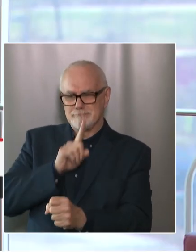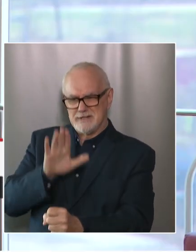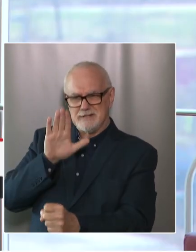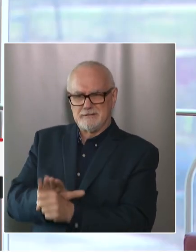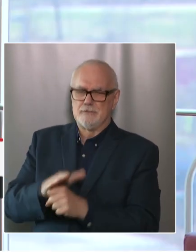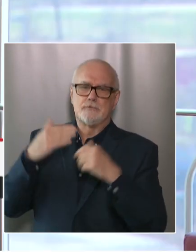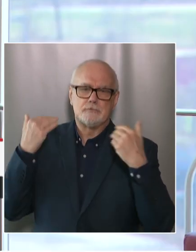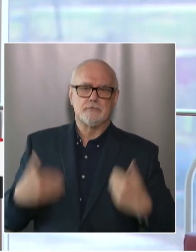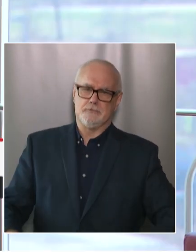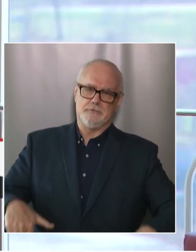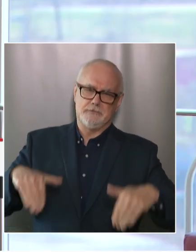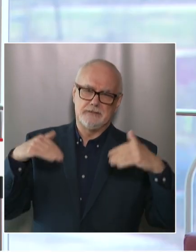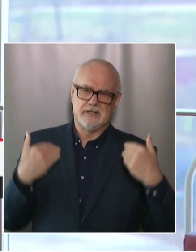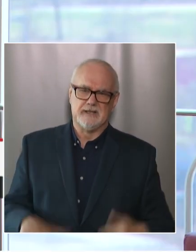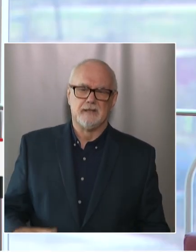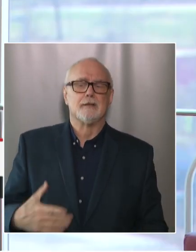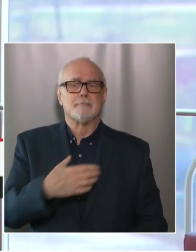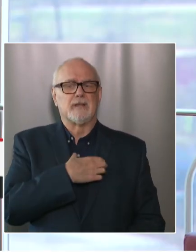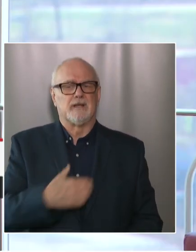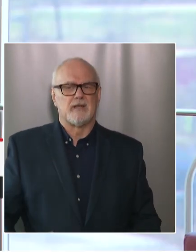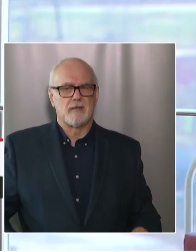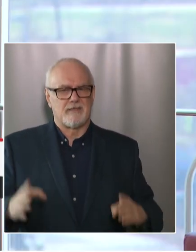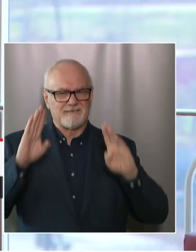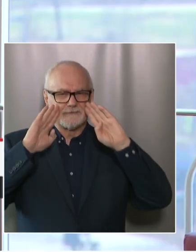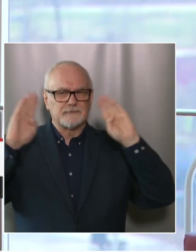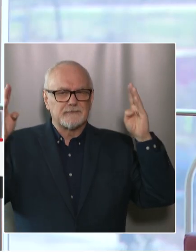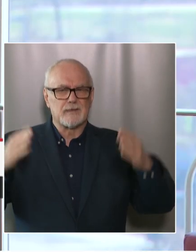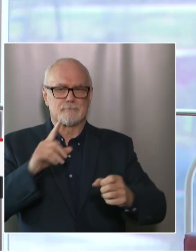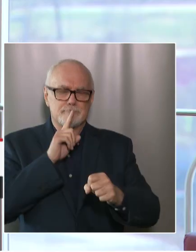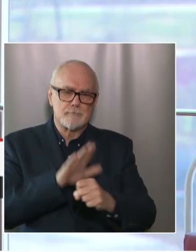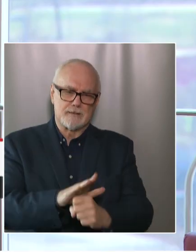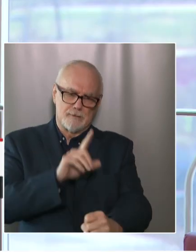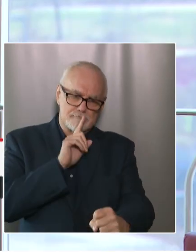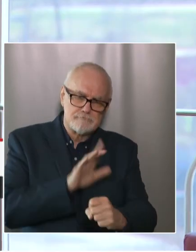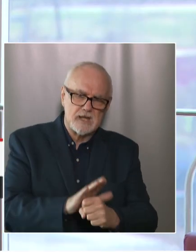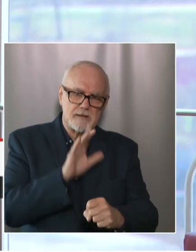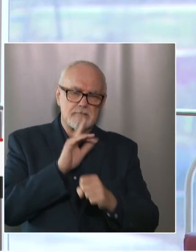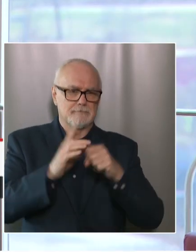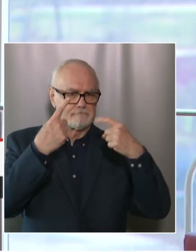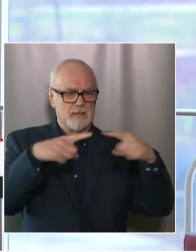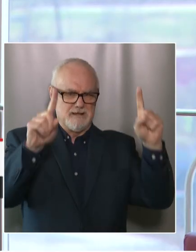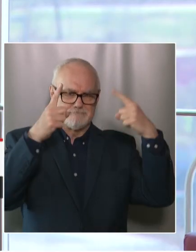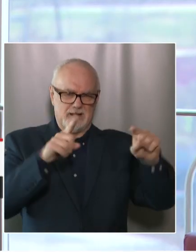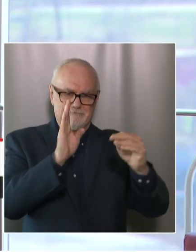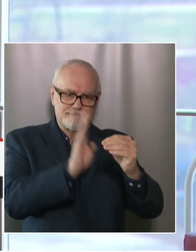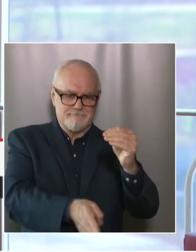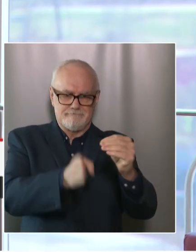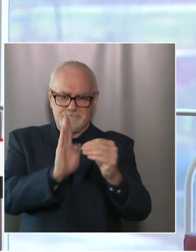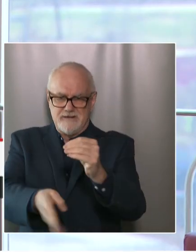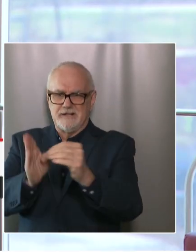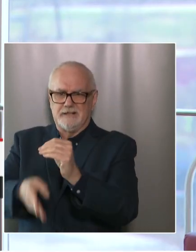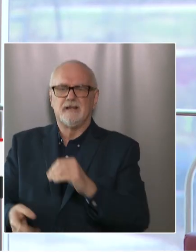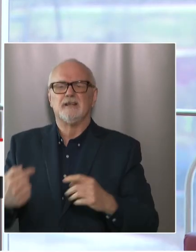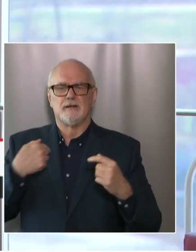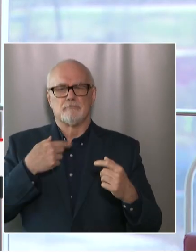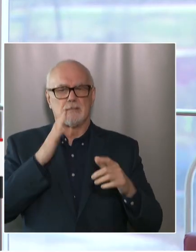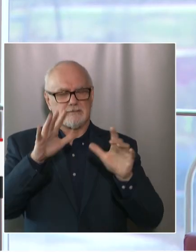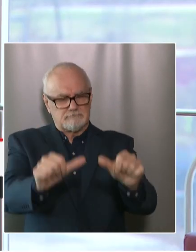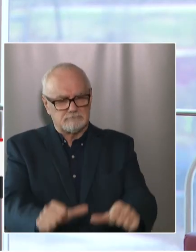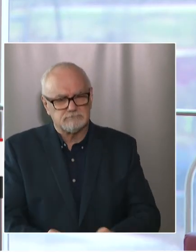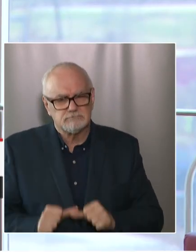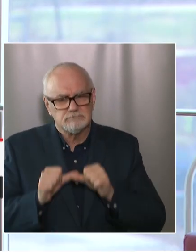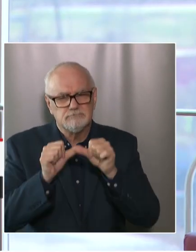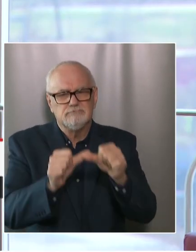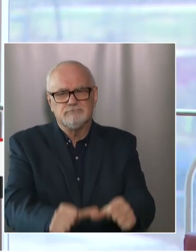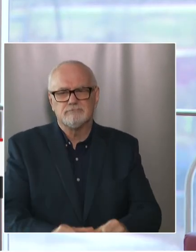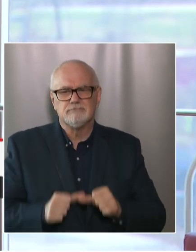on delivering those promises over the last 11 years, but we're going to run through the tape and finish what we started and make sure that every knot is tied